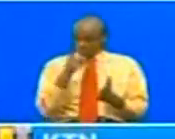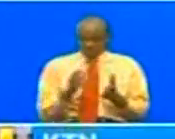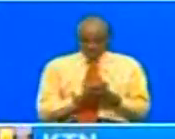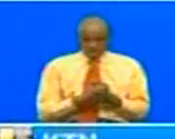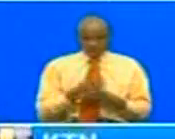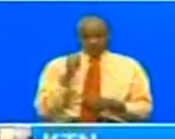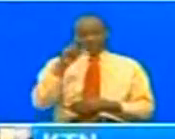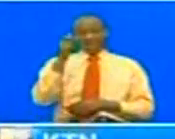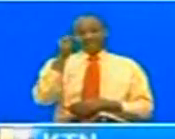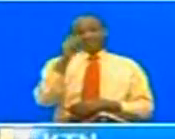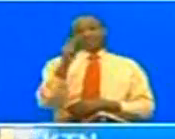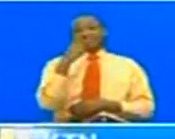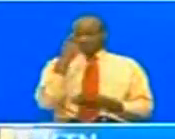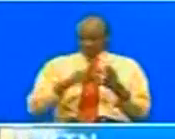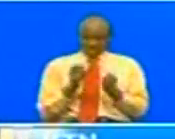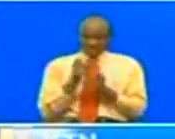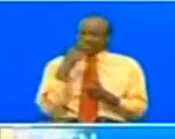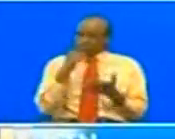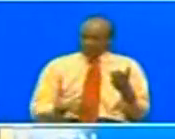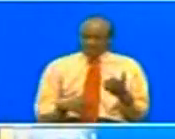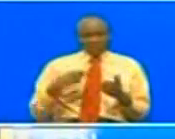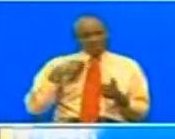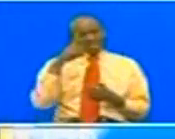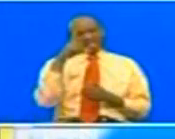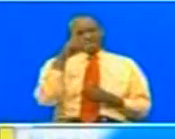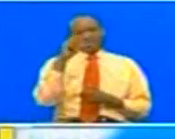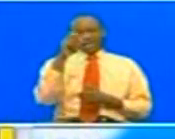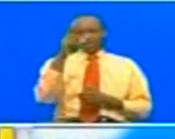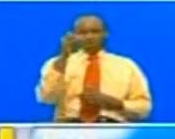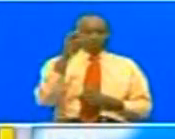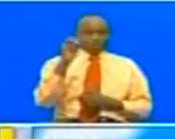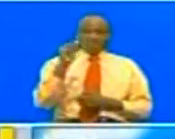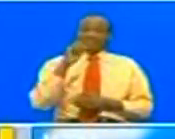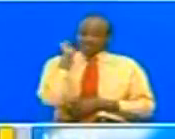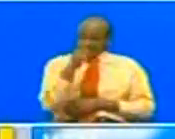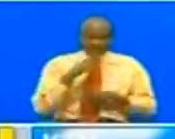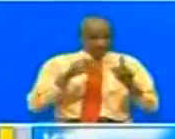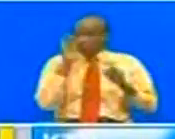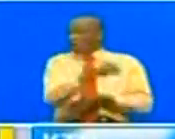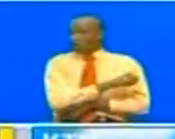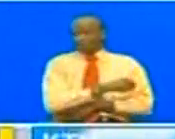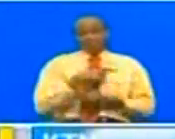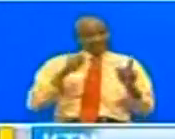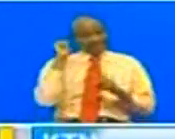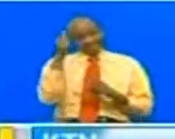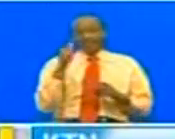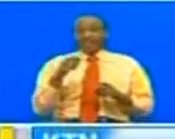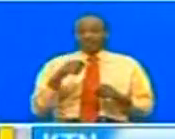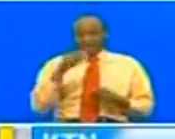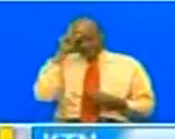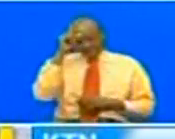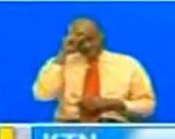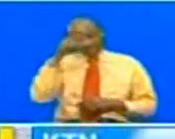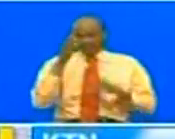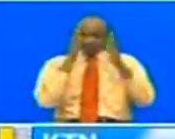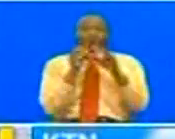from Lanet. Thank you for writing in. You say Nadome is Kenya? No, because the government seems not to be determined to protect lives in